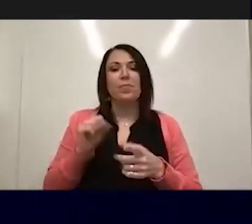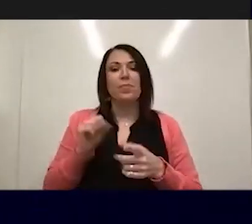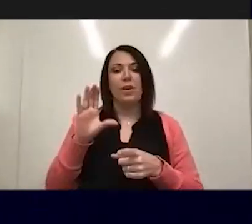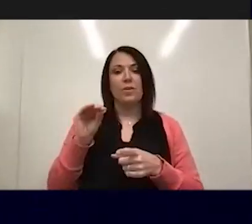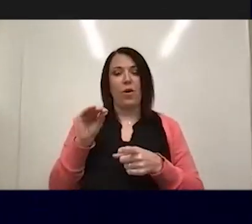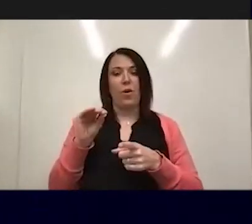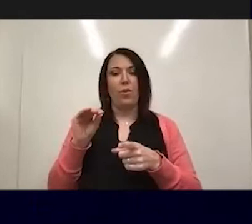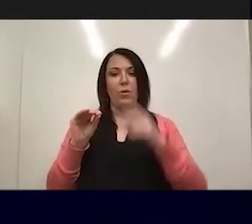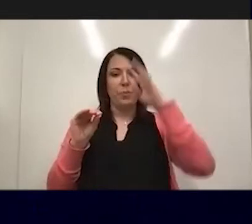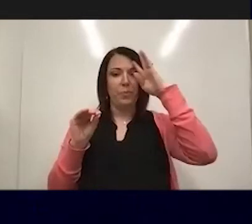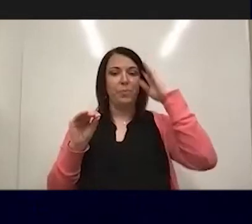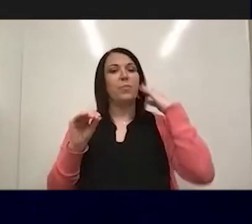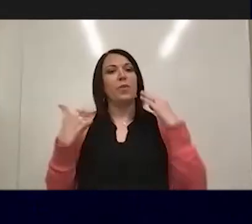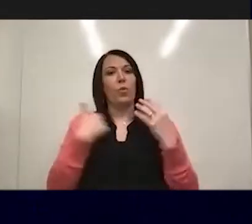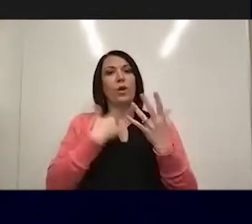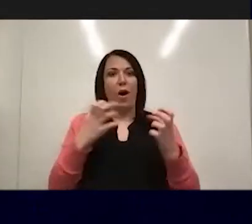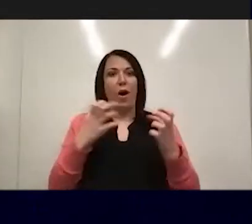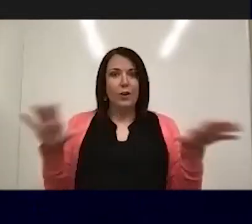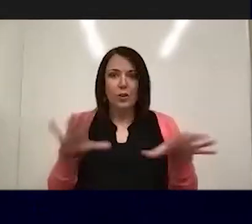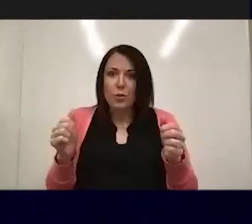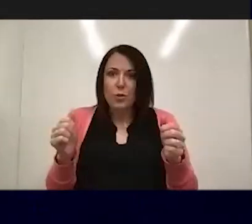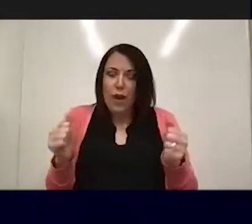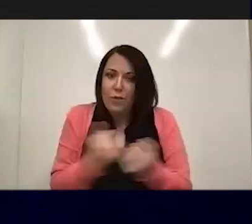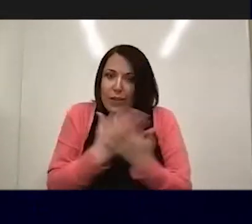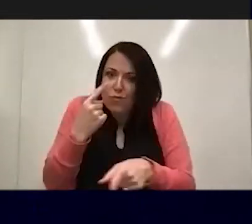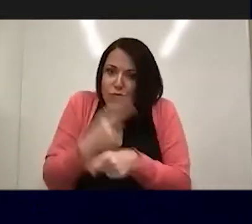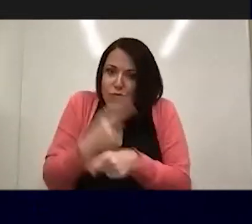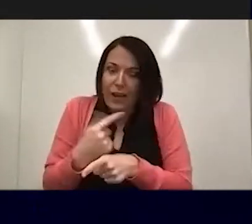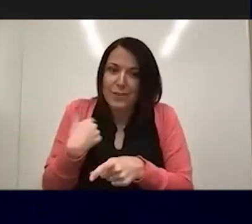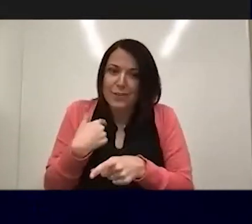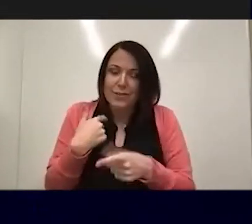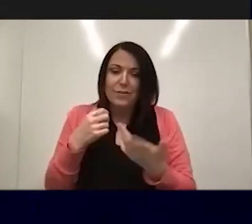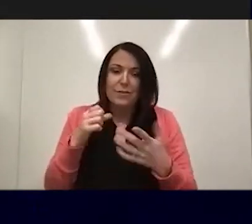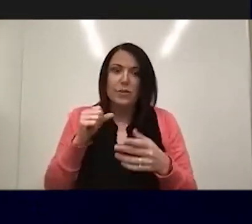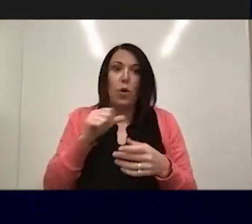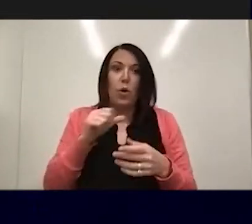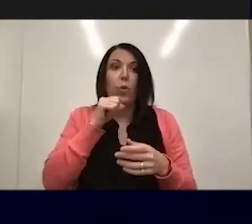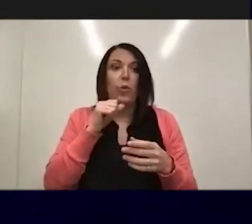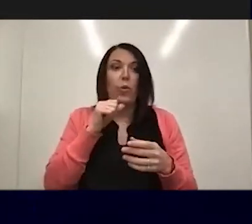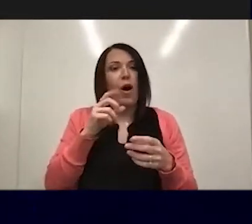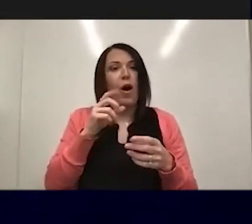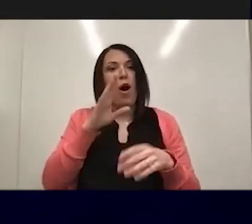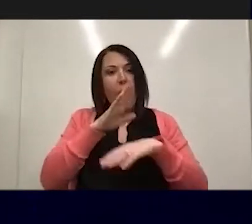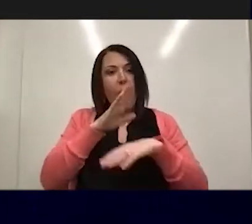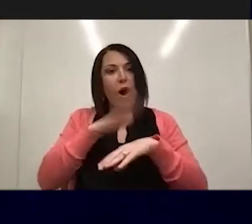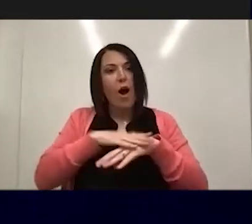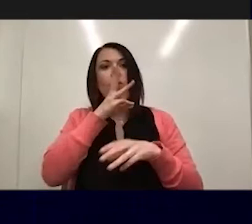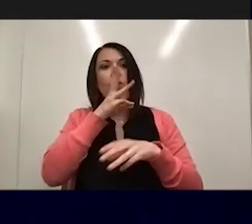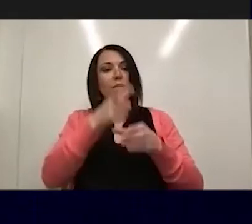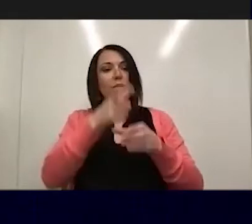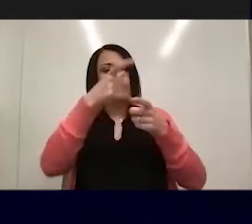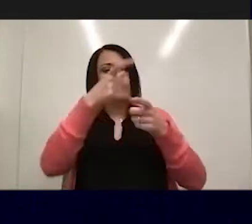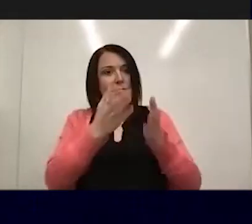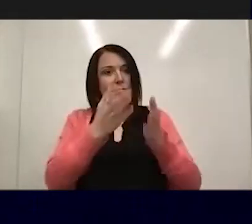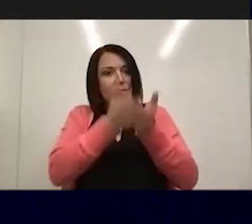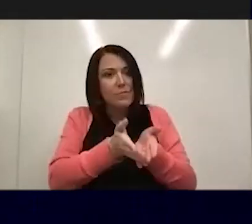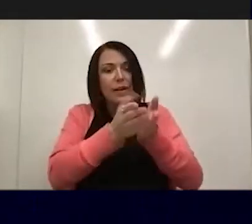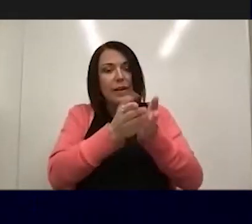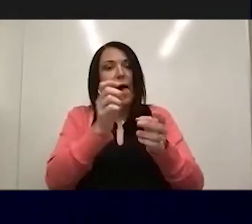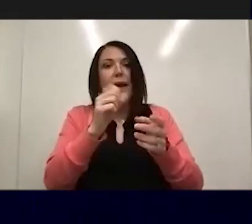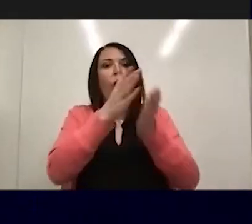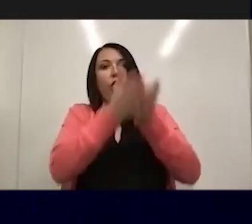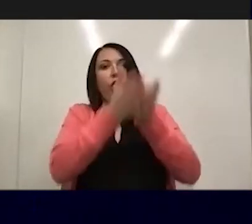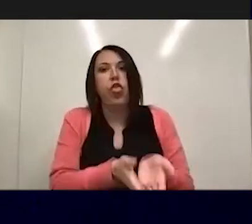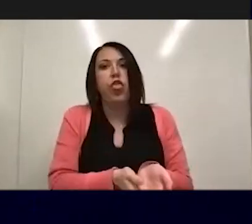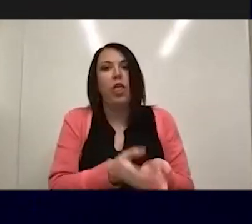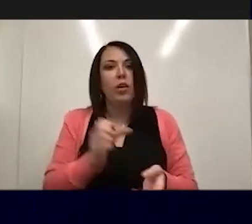in. Let's do it right. And we were able to kind of there on the spot fix some of the problems that we had